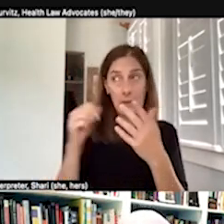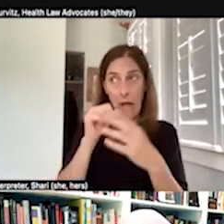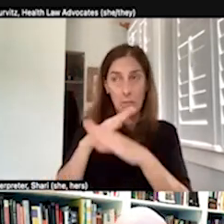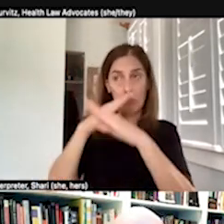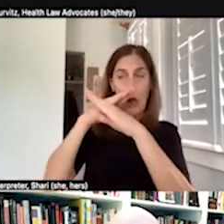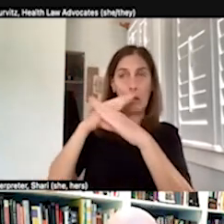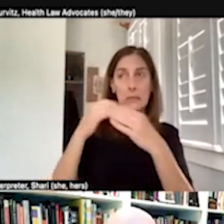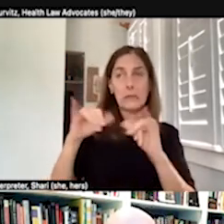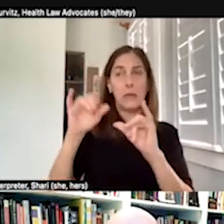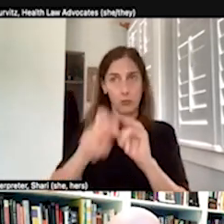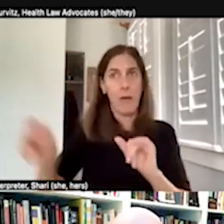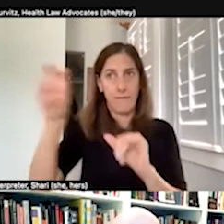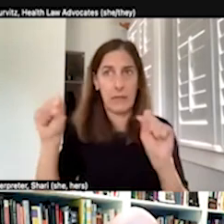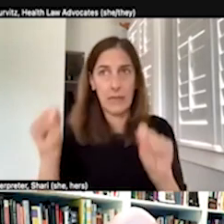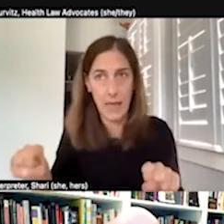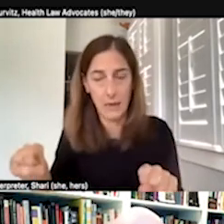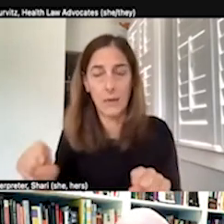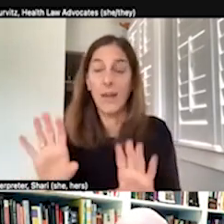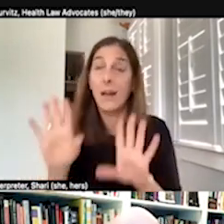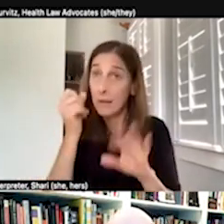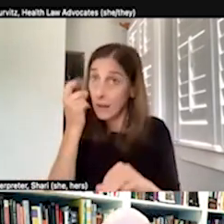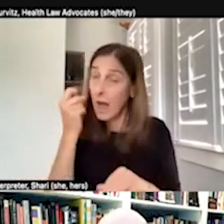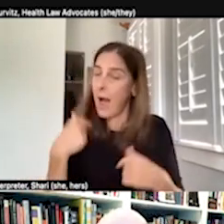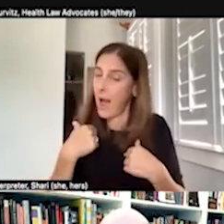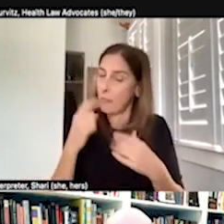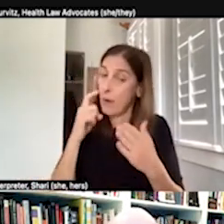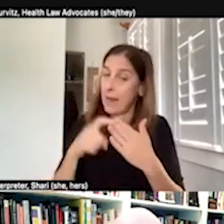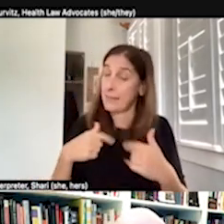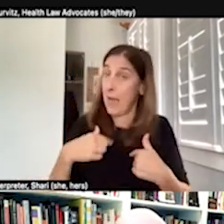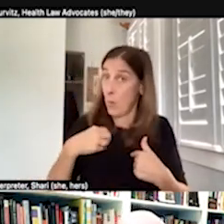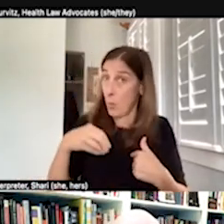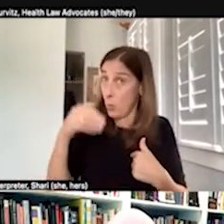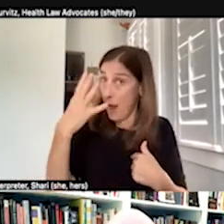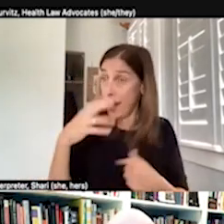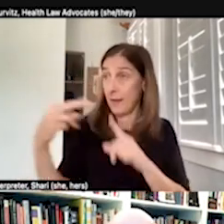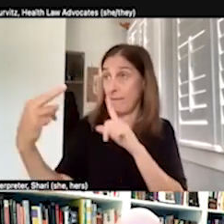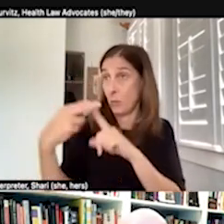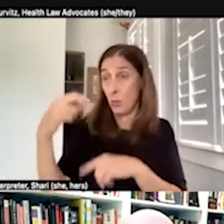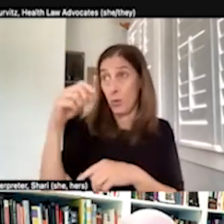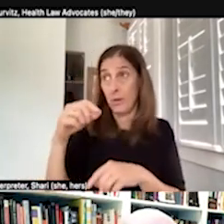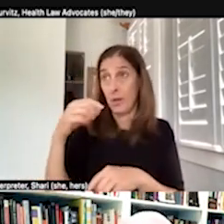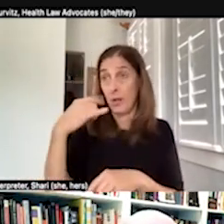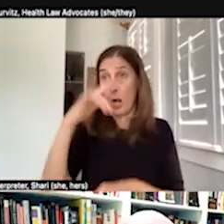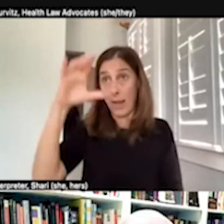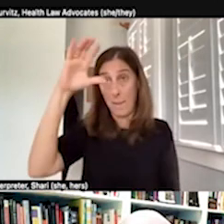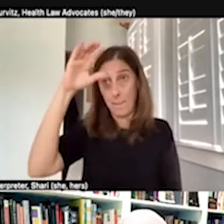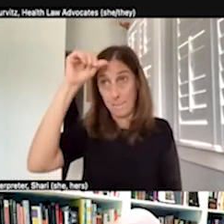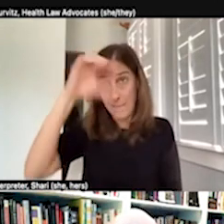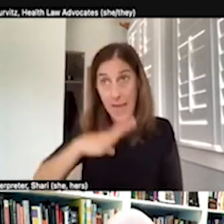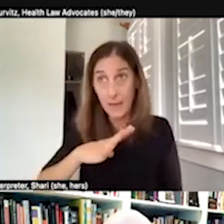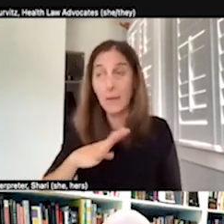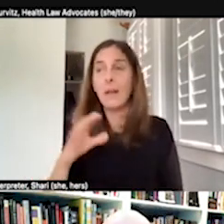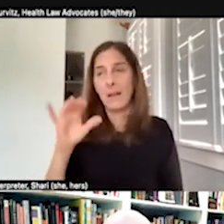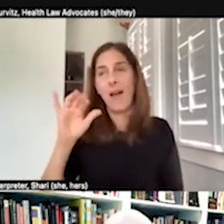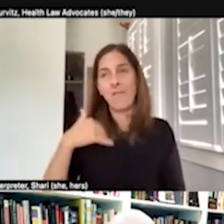being able to travel and the fact that I am white, that I am perceived as masculine, and that carries with it a lot of privilege